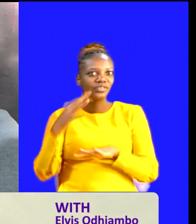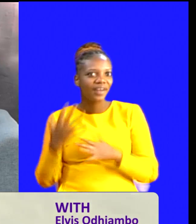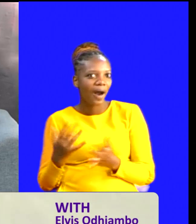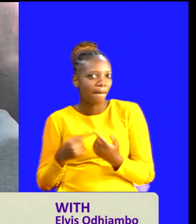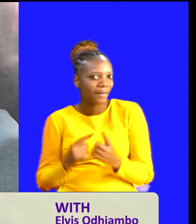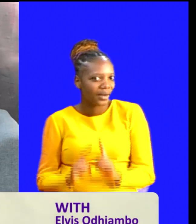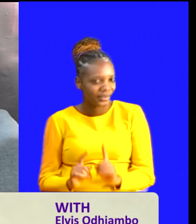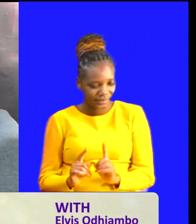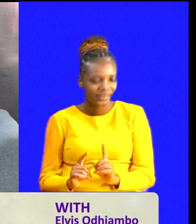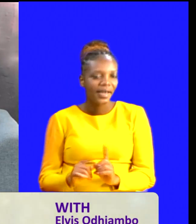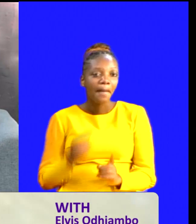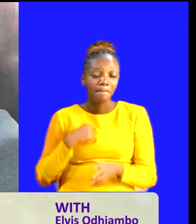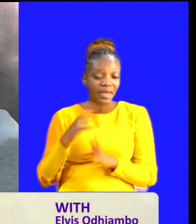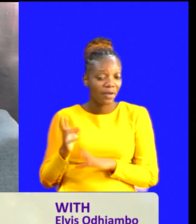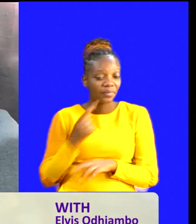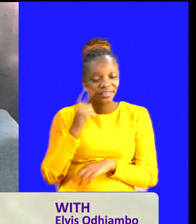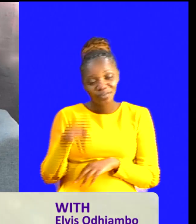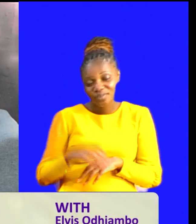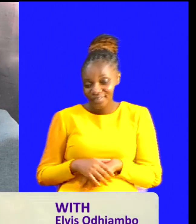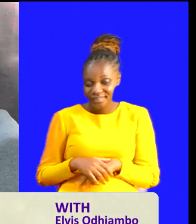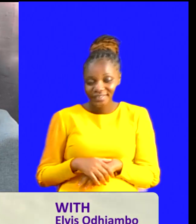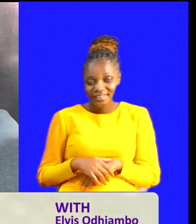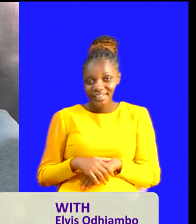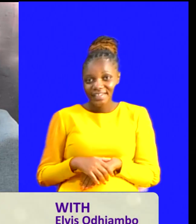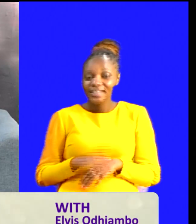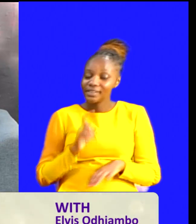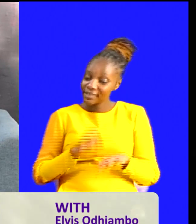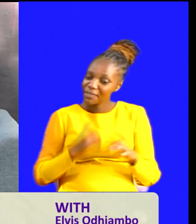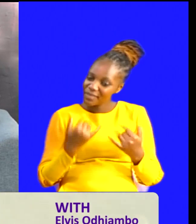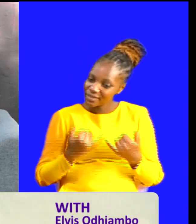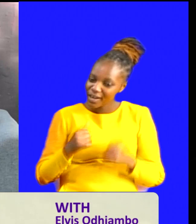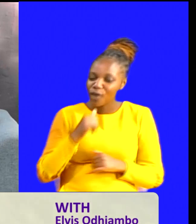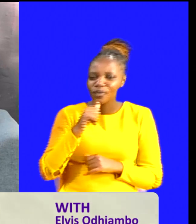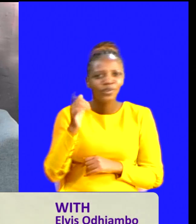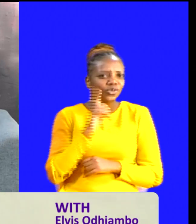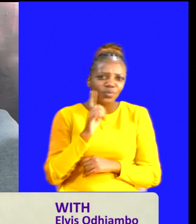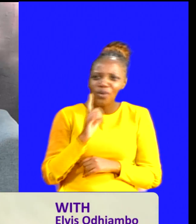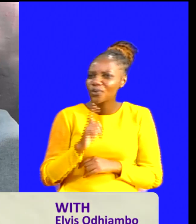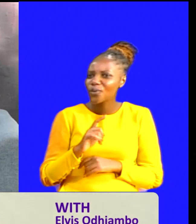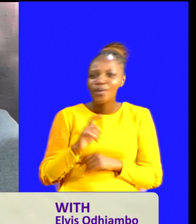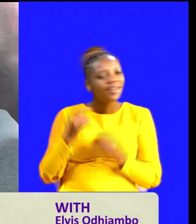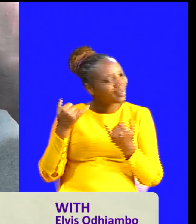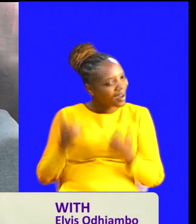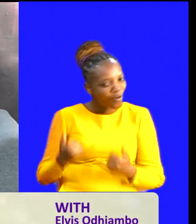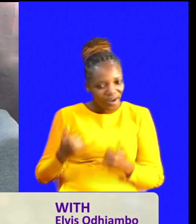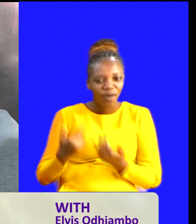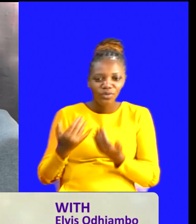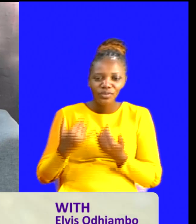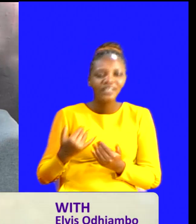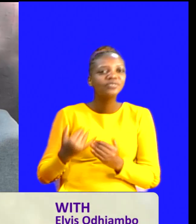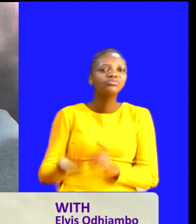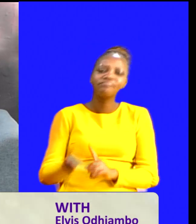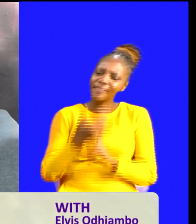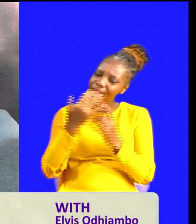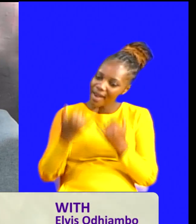But just like usually say in football, the time is now. Tomorrow, kesho ni kesho. You figure that out